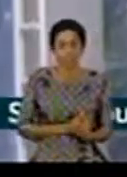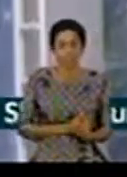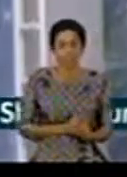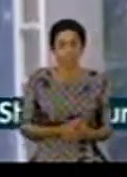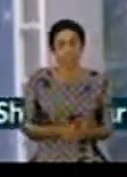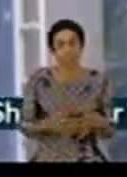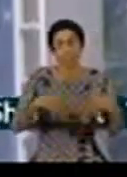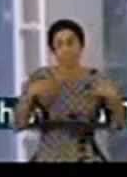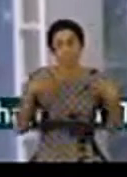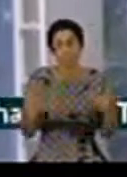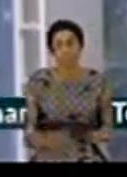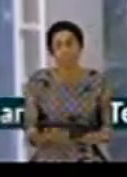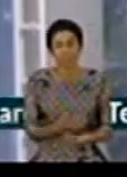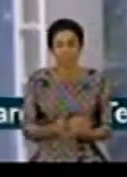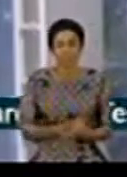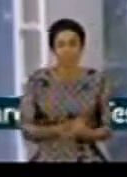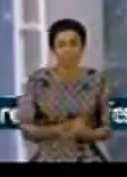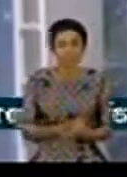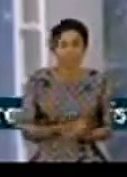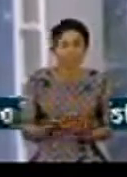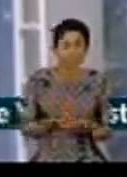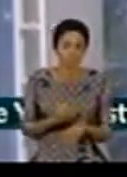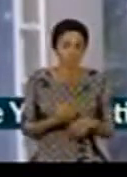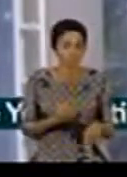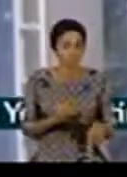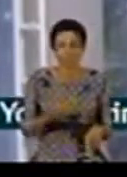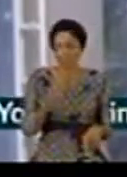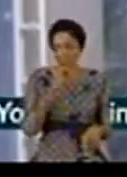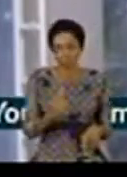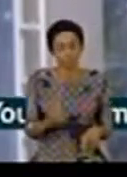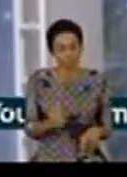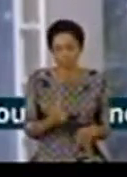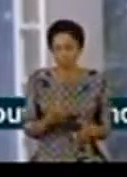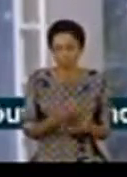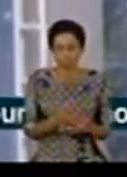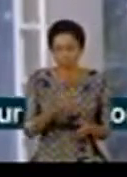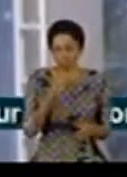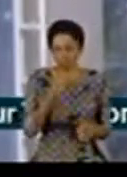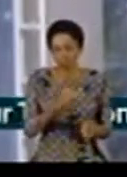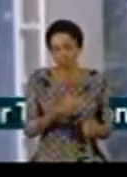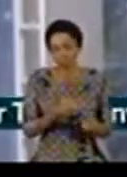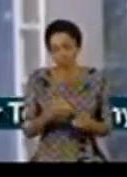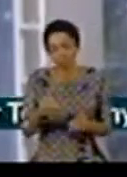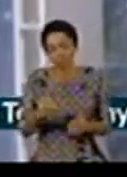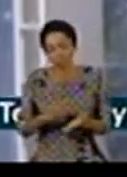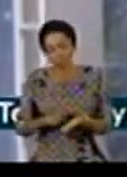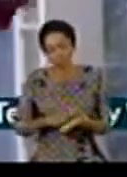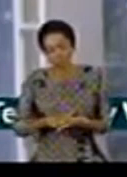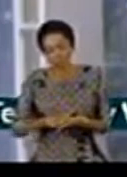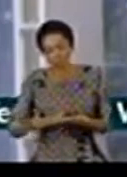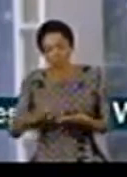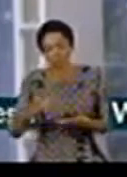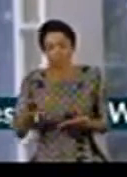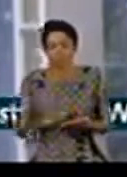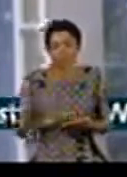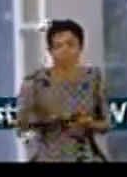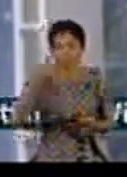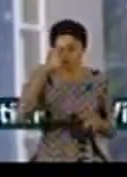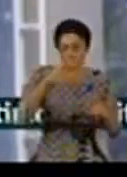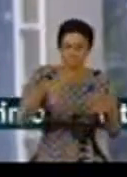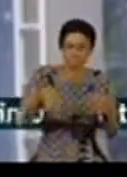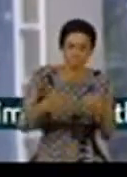Now, my leg is not all that good. I cannot move. They sent me to Dala Hospital. They said I should